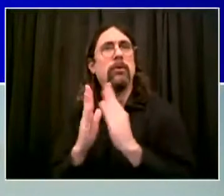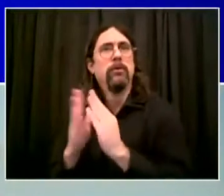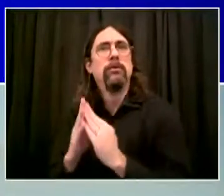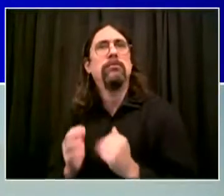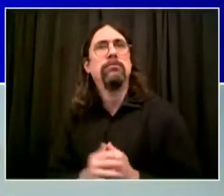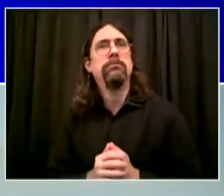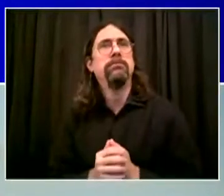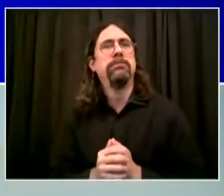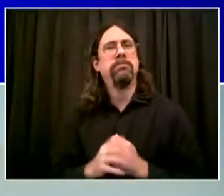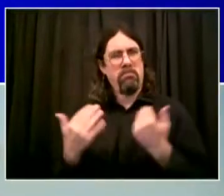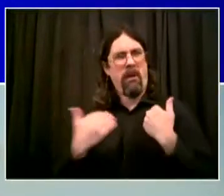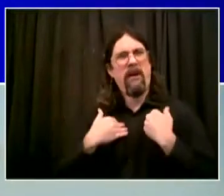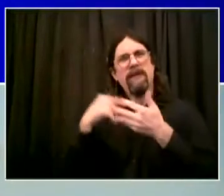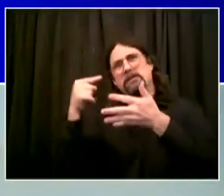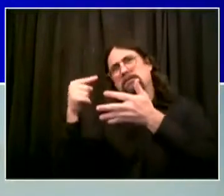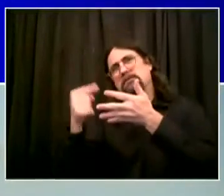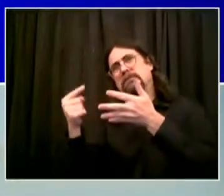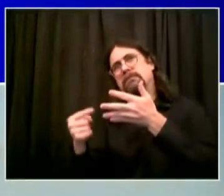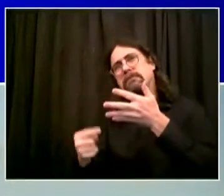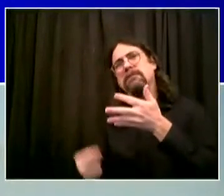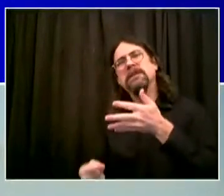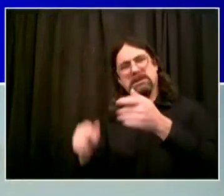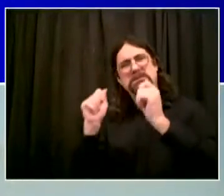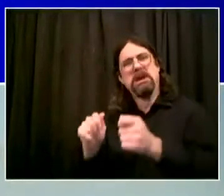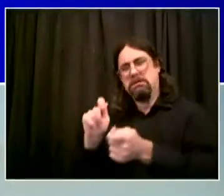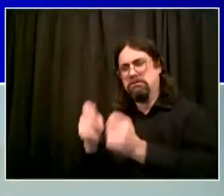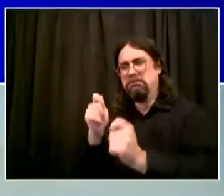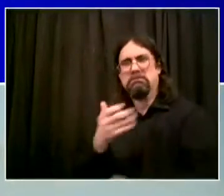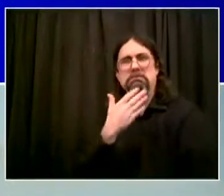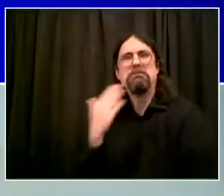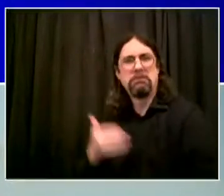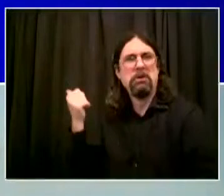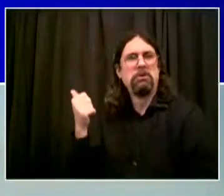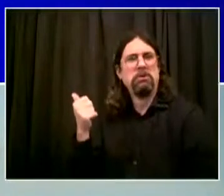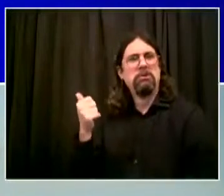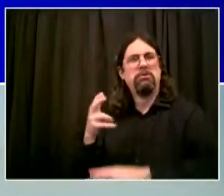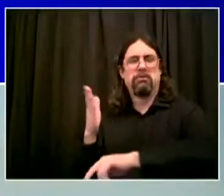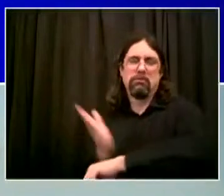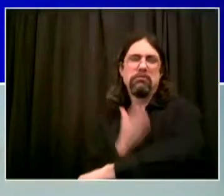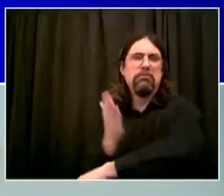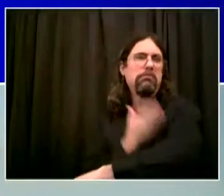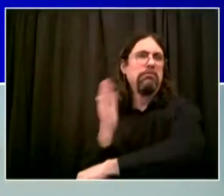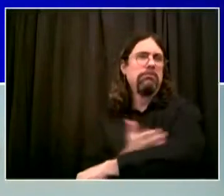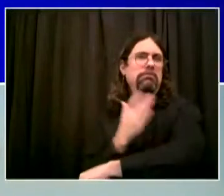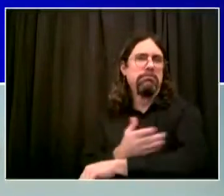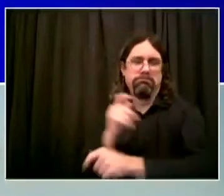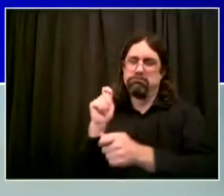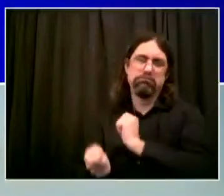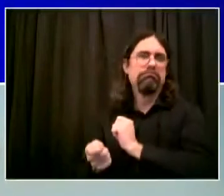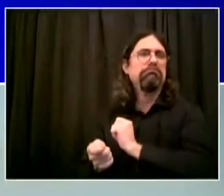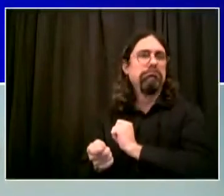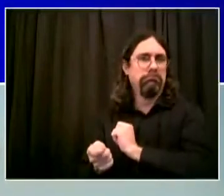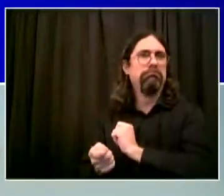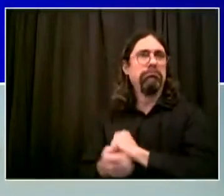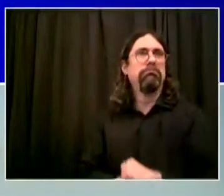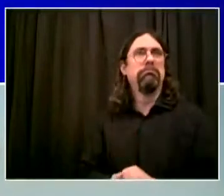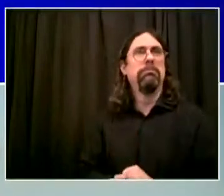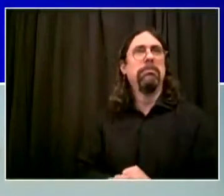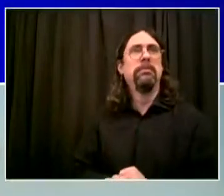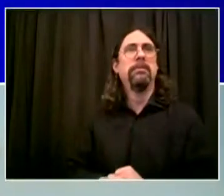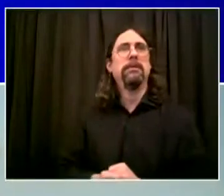the involvement of the folks in our neighborhoods. Our police work so hard, but they cannot do it